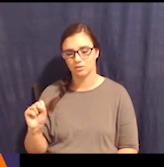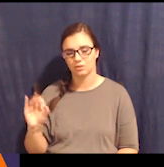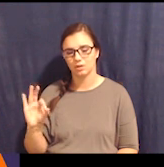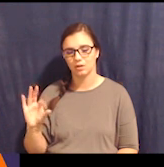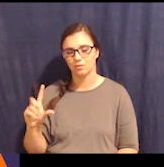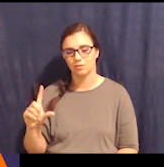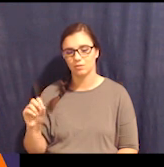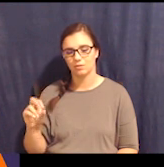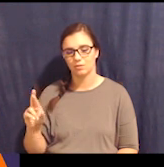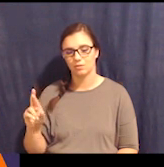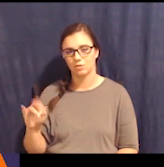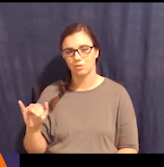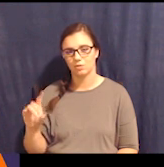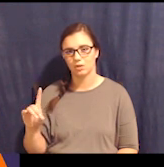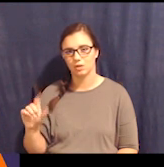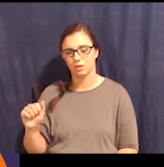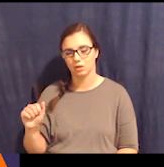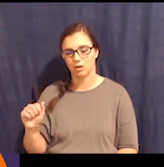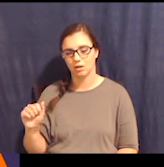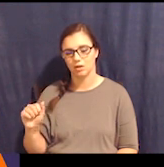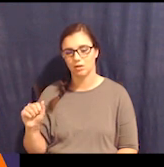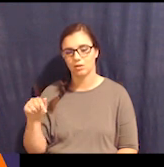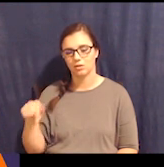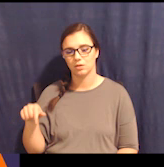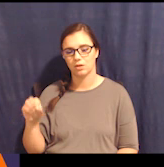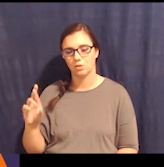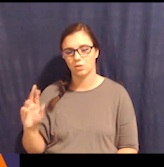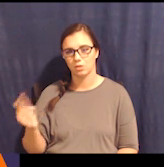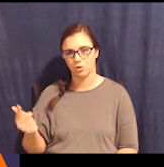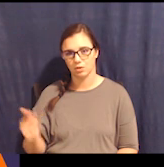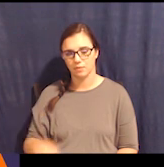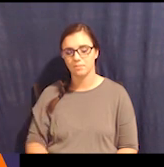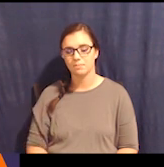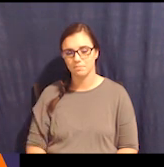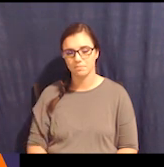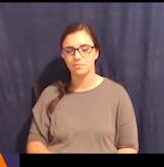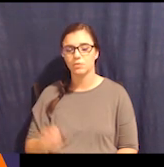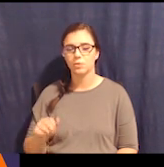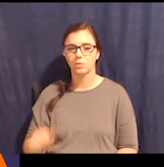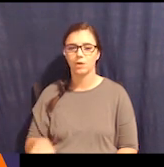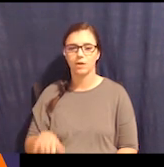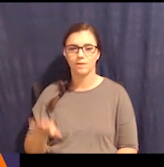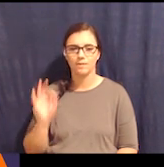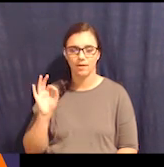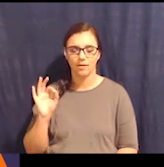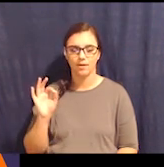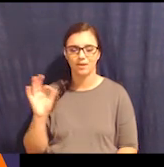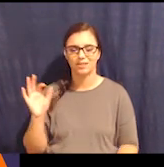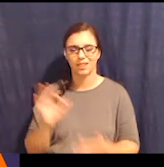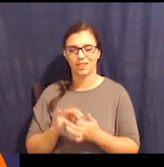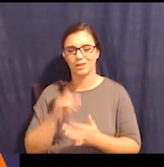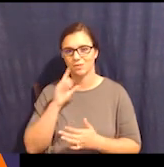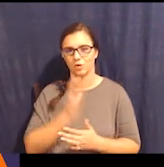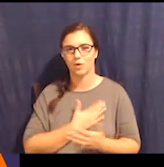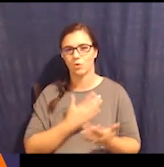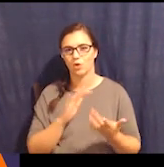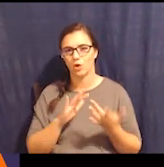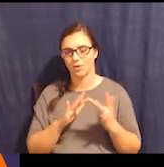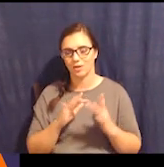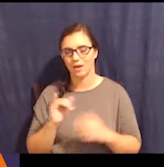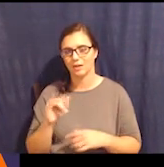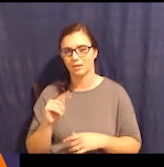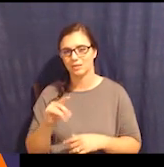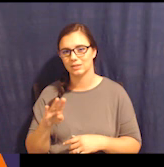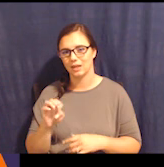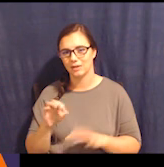www.disabilityrightsflorida.org. And you can find a link to our online intake form on our website.